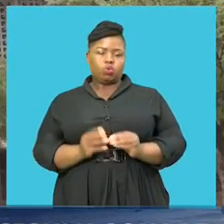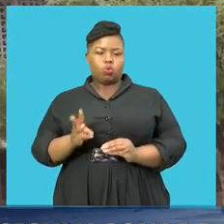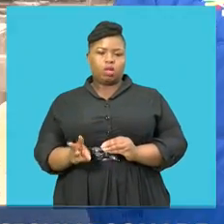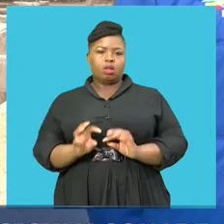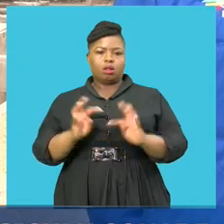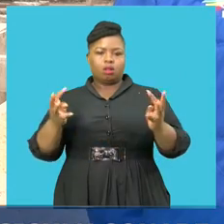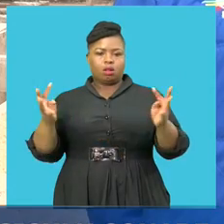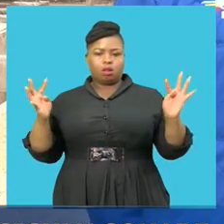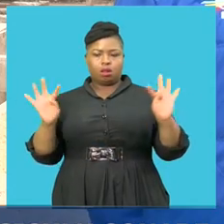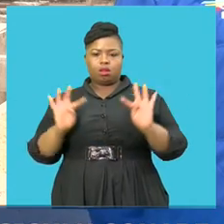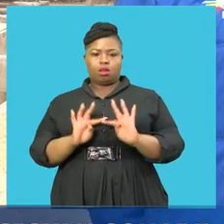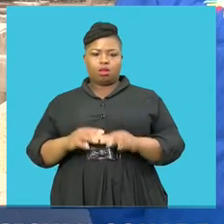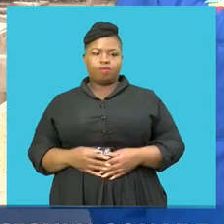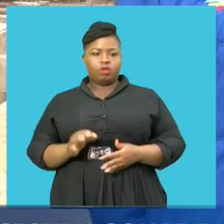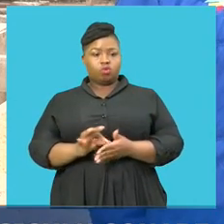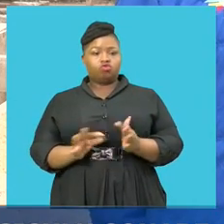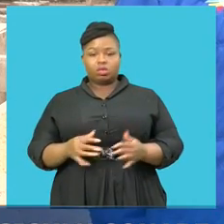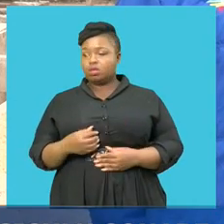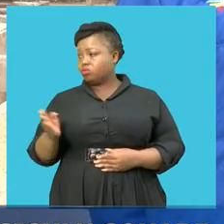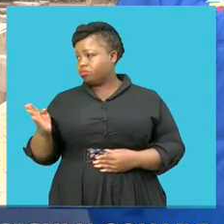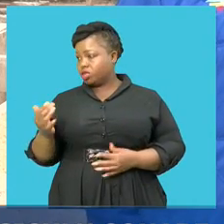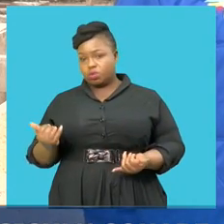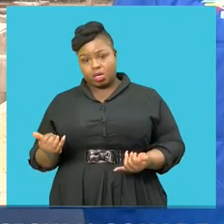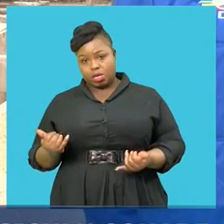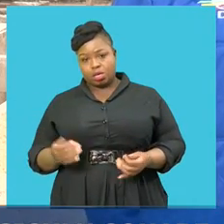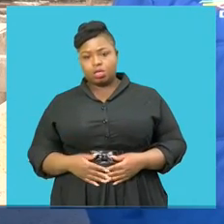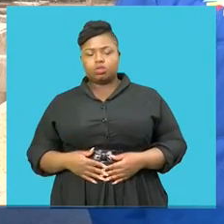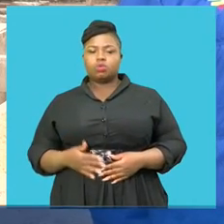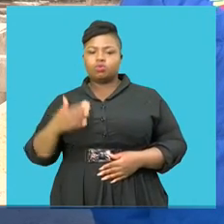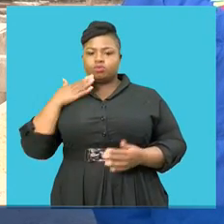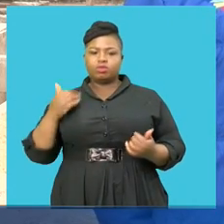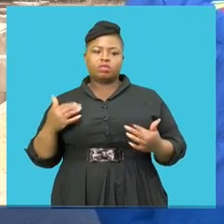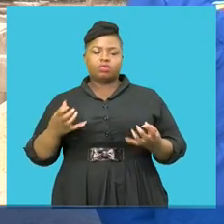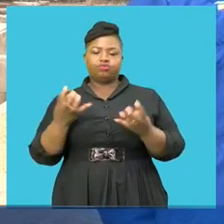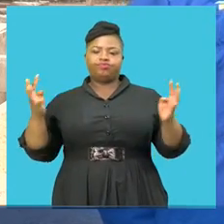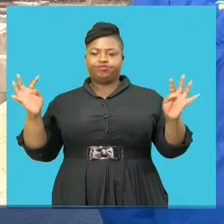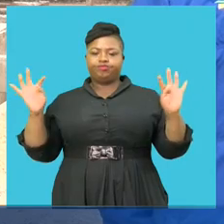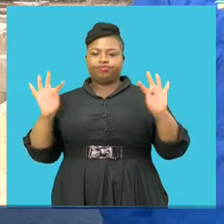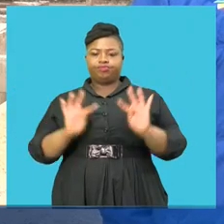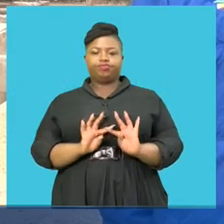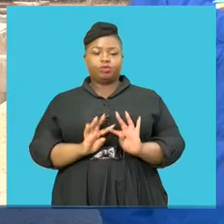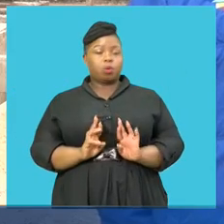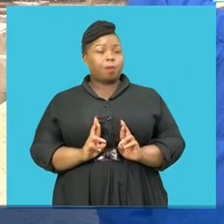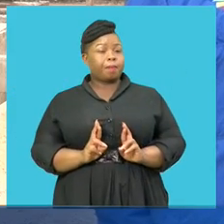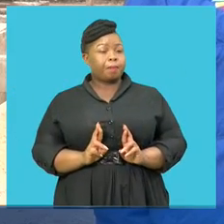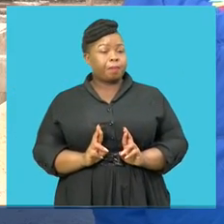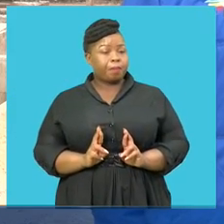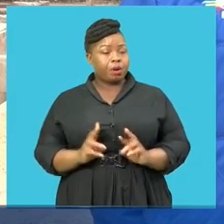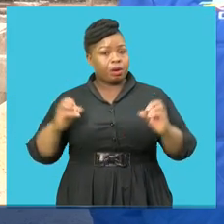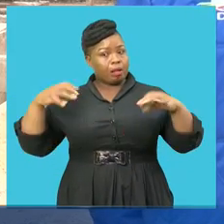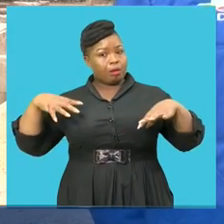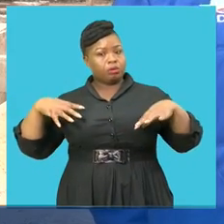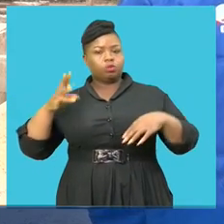ucingo. We've got contractors on the ground today that are starting with the fencing and hopefully with the